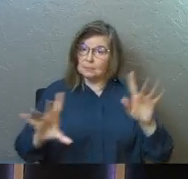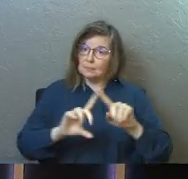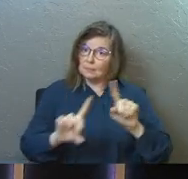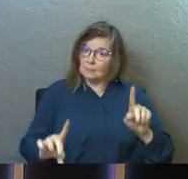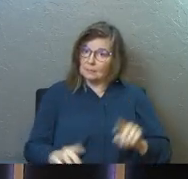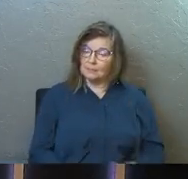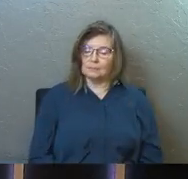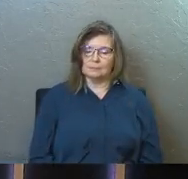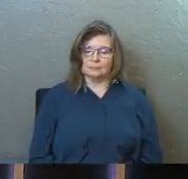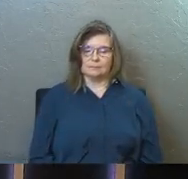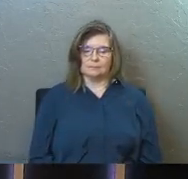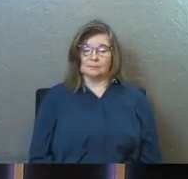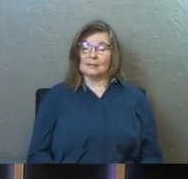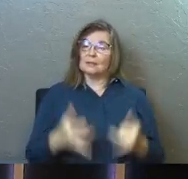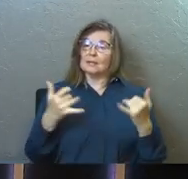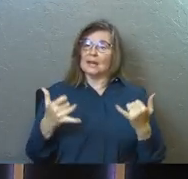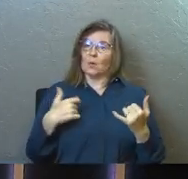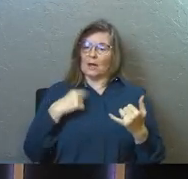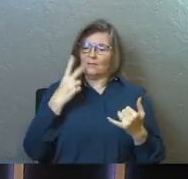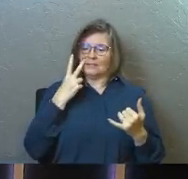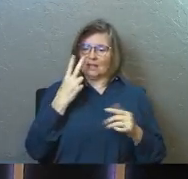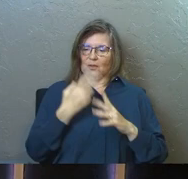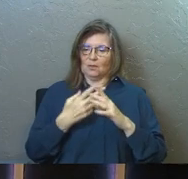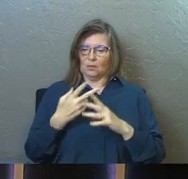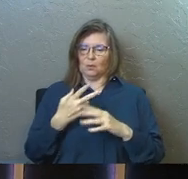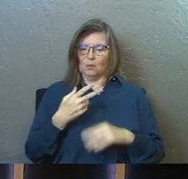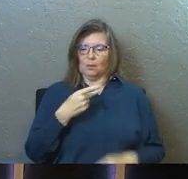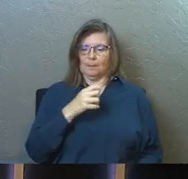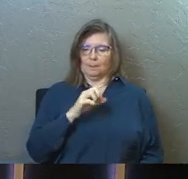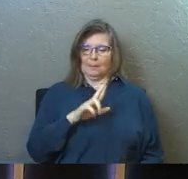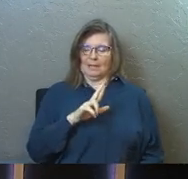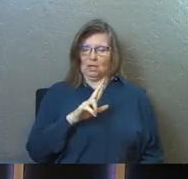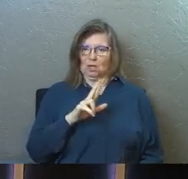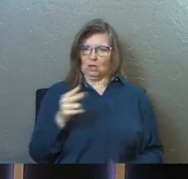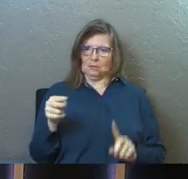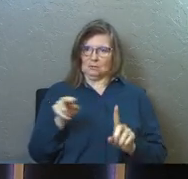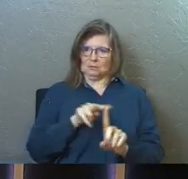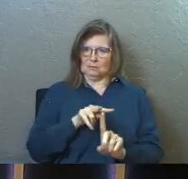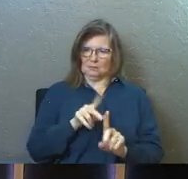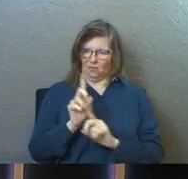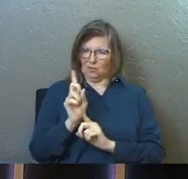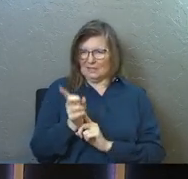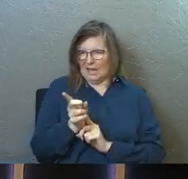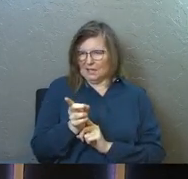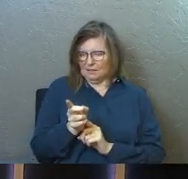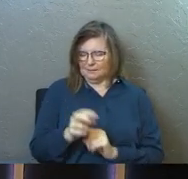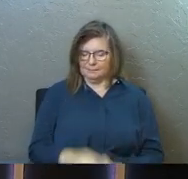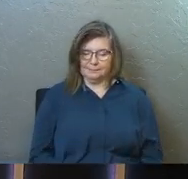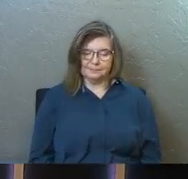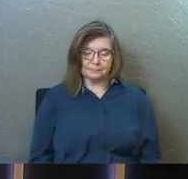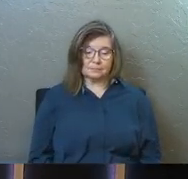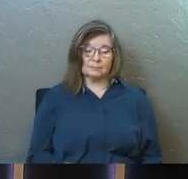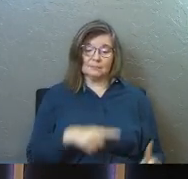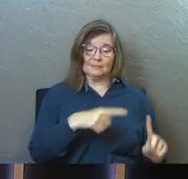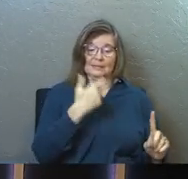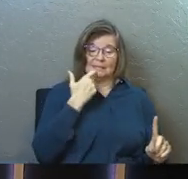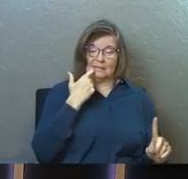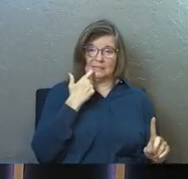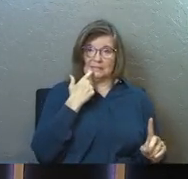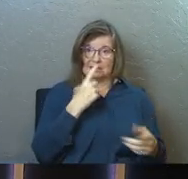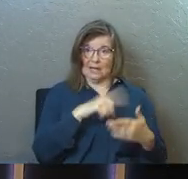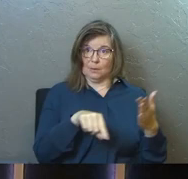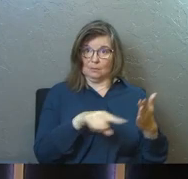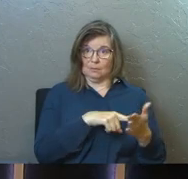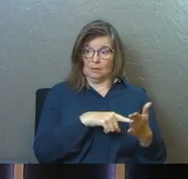But now I got to see it through Peter's eyes for a second, just a little bit, just for a second. He just got